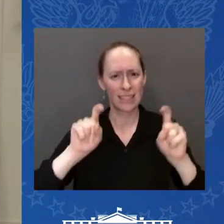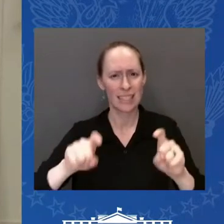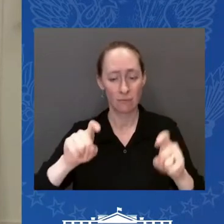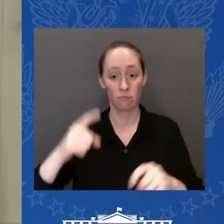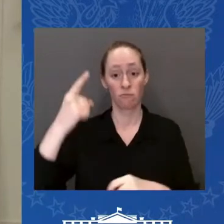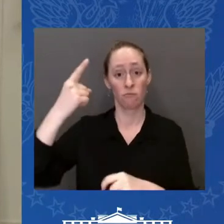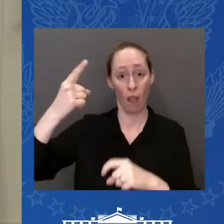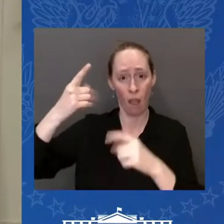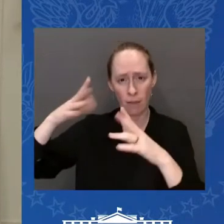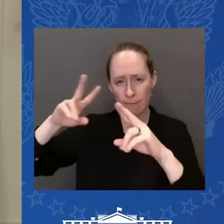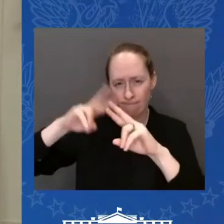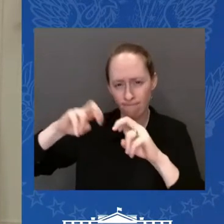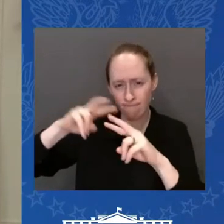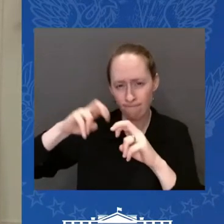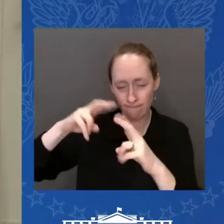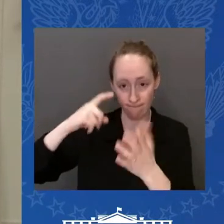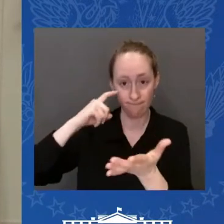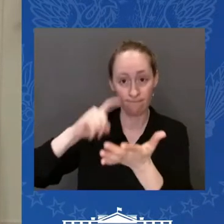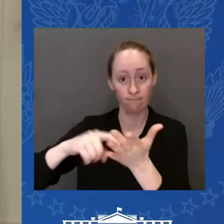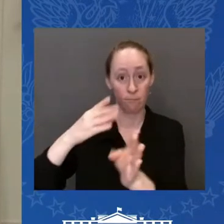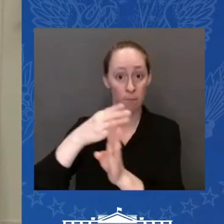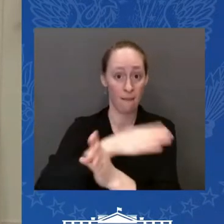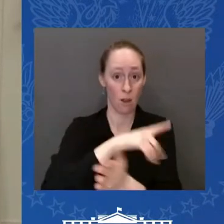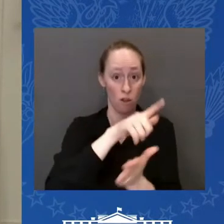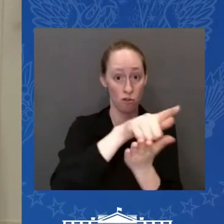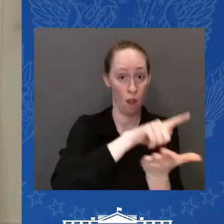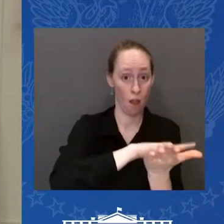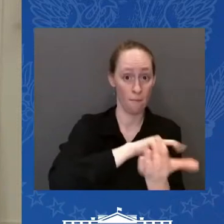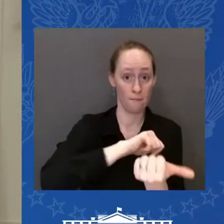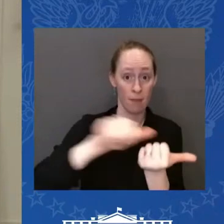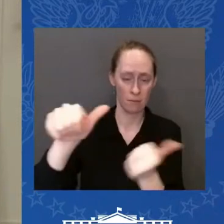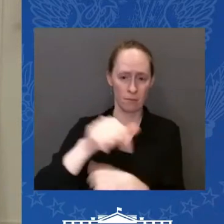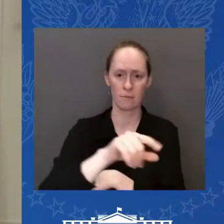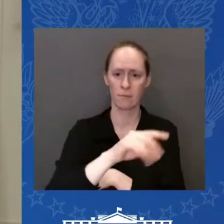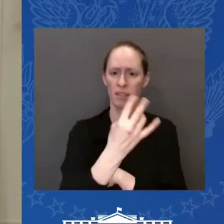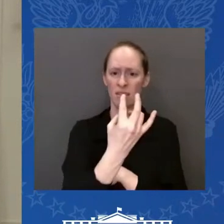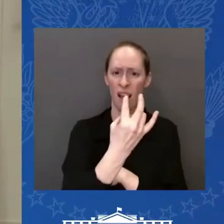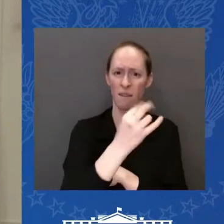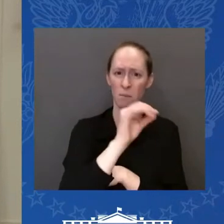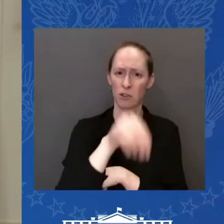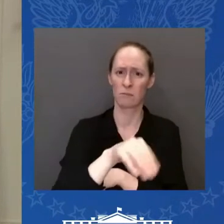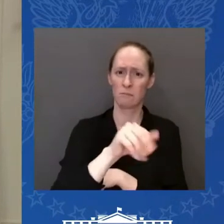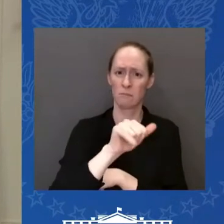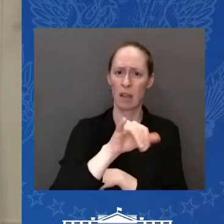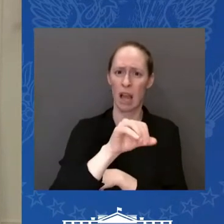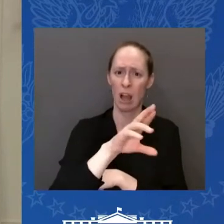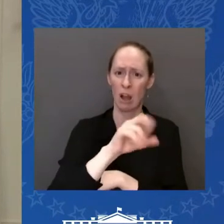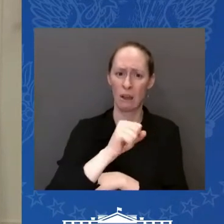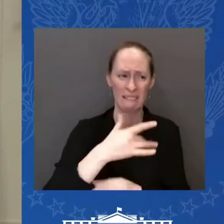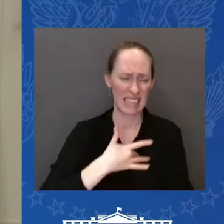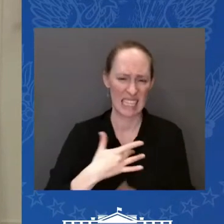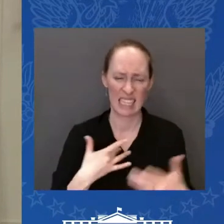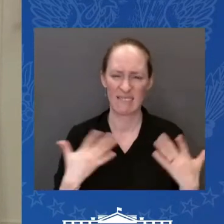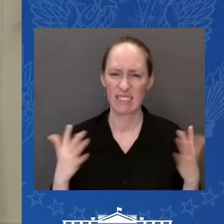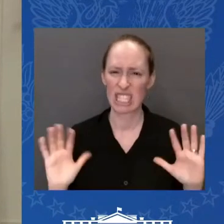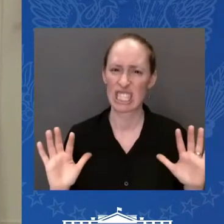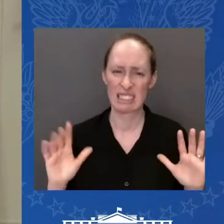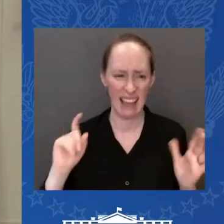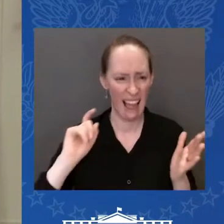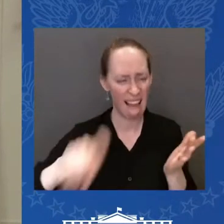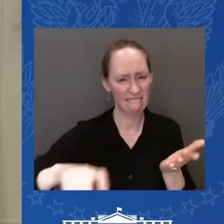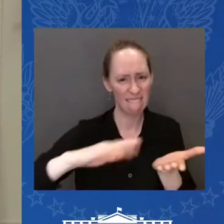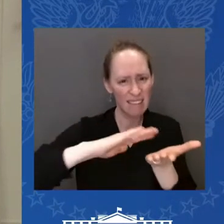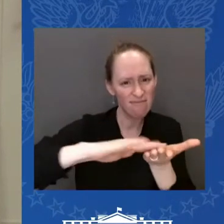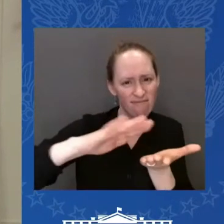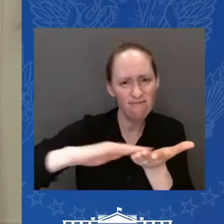mayors in America expected to cut critical jobs like teachers and transit workers. 27% of you were facing steep cuts in police